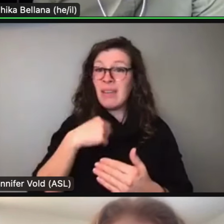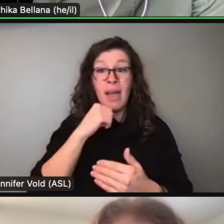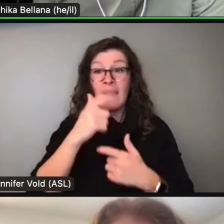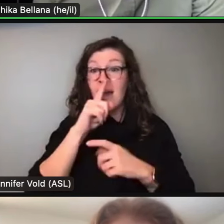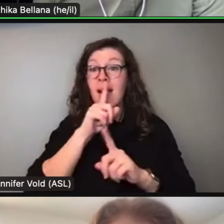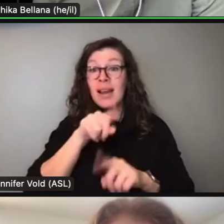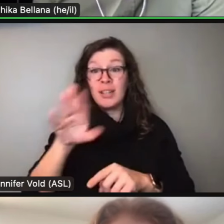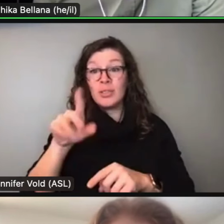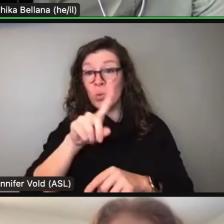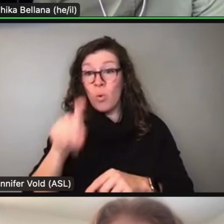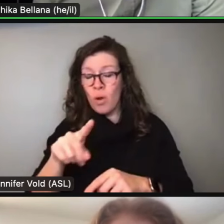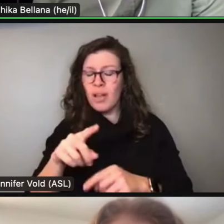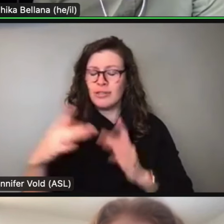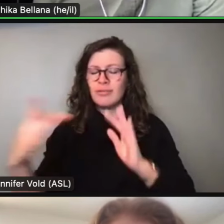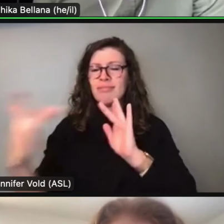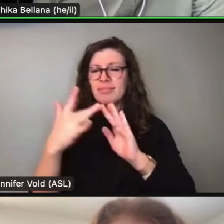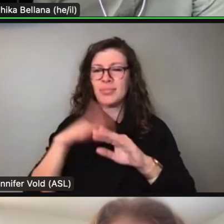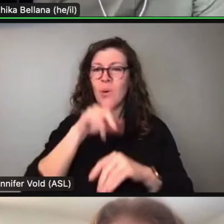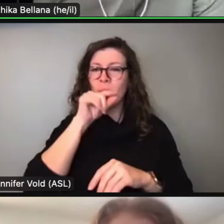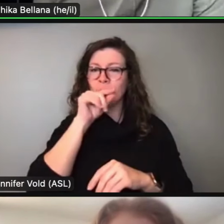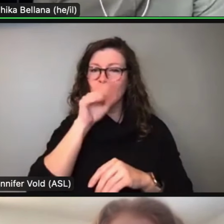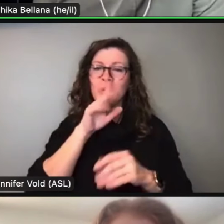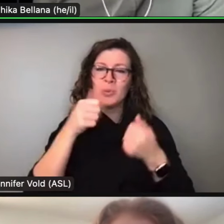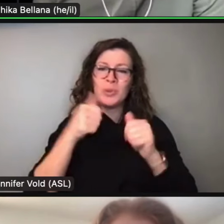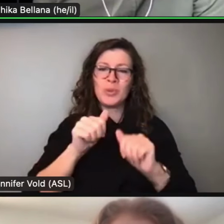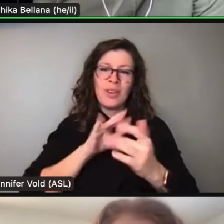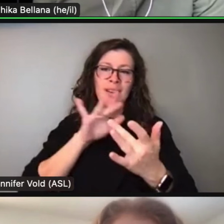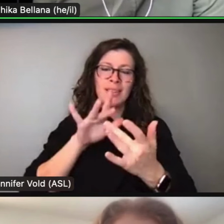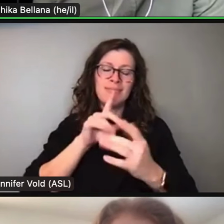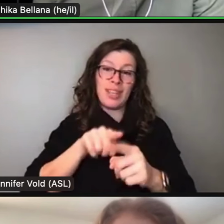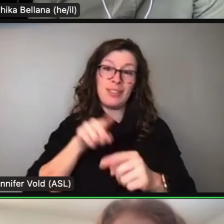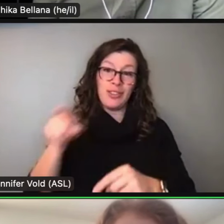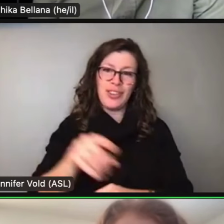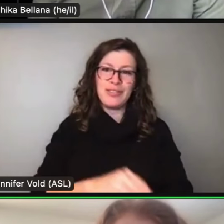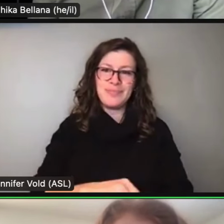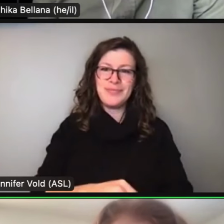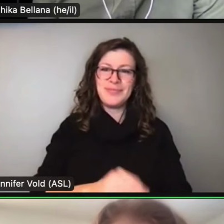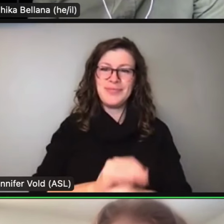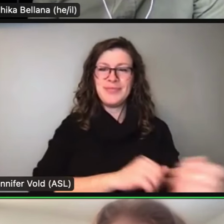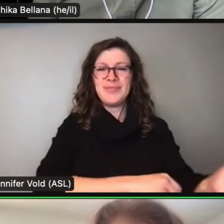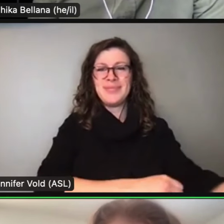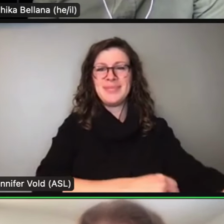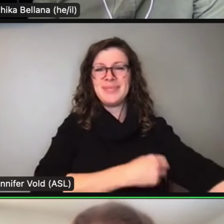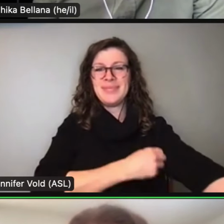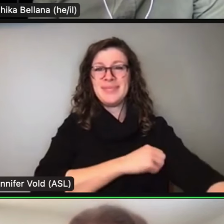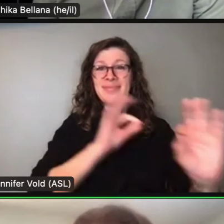Twitter, and I can try my best to do so later. Recording stopped. Thanks, everyone.